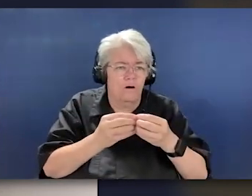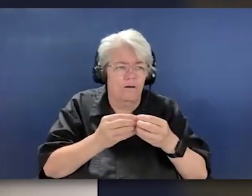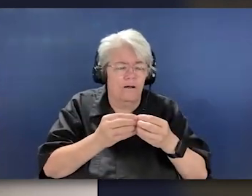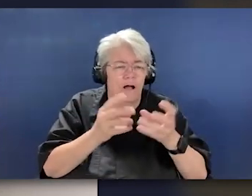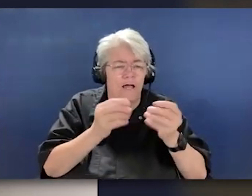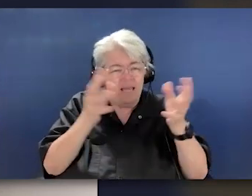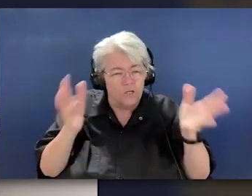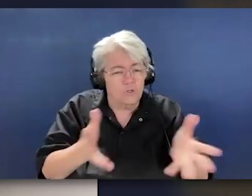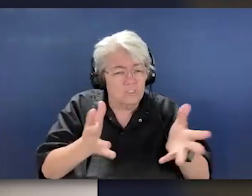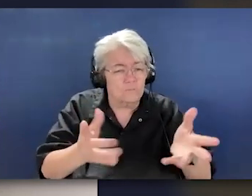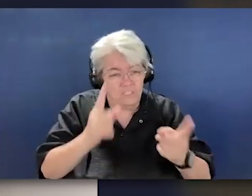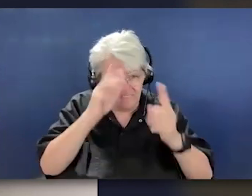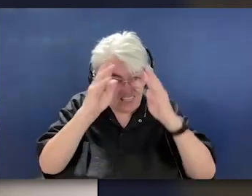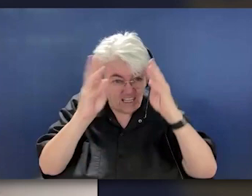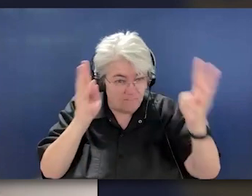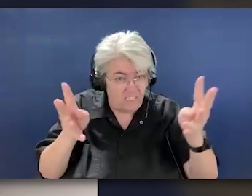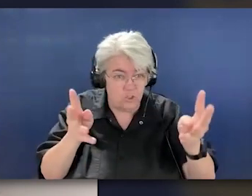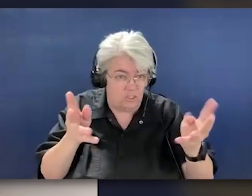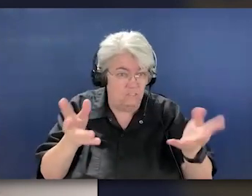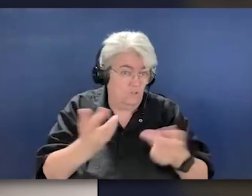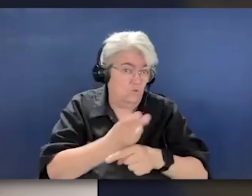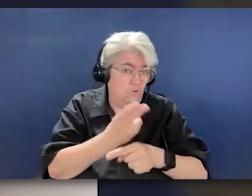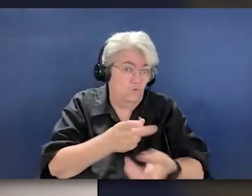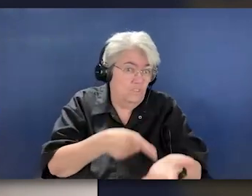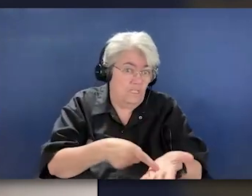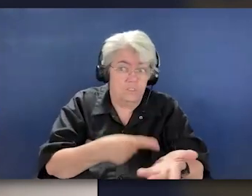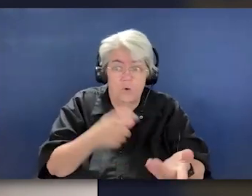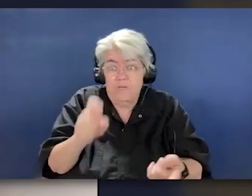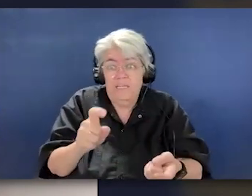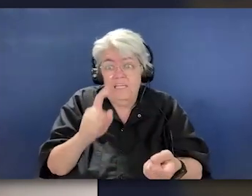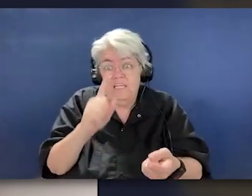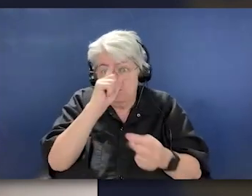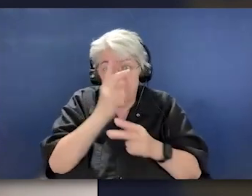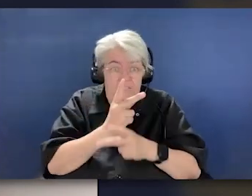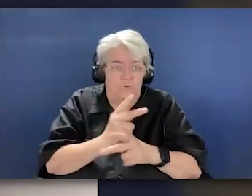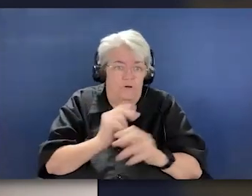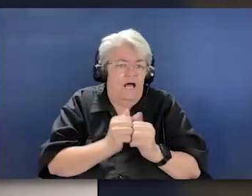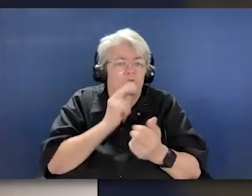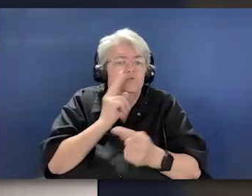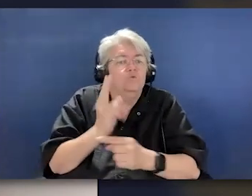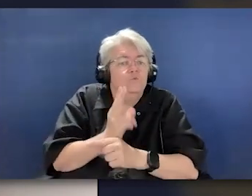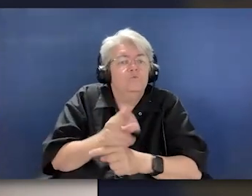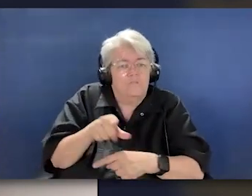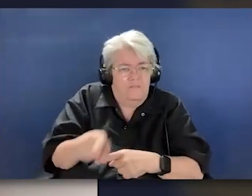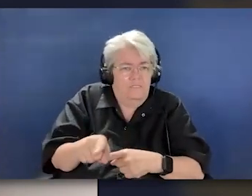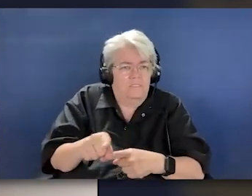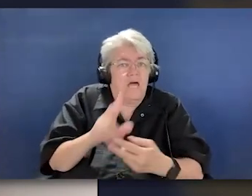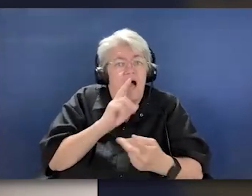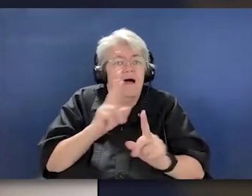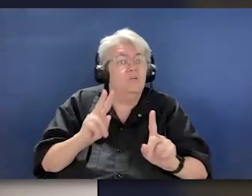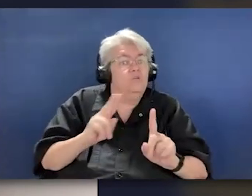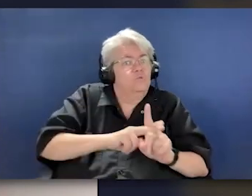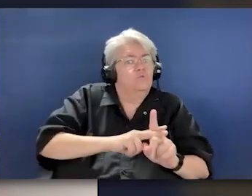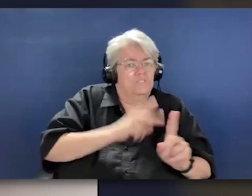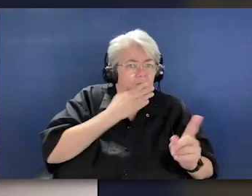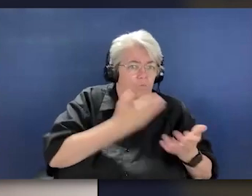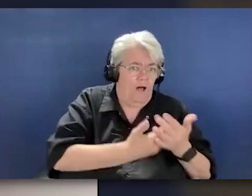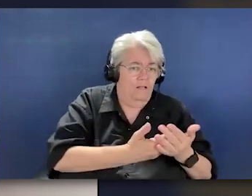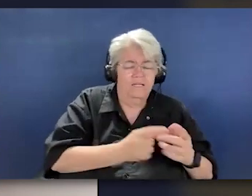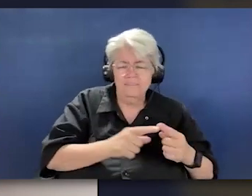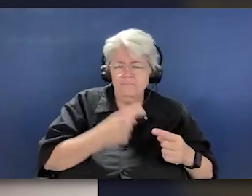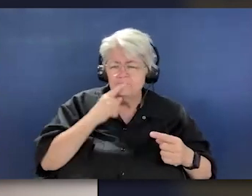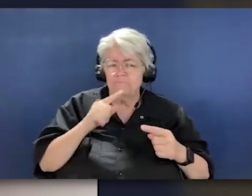with this new tool, you know, especially because we need to find creative ways to use it well. I haven't really seen